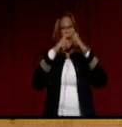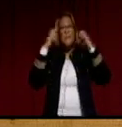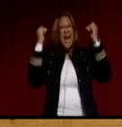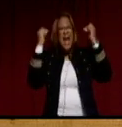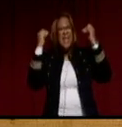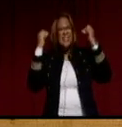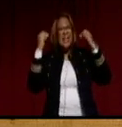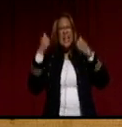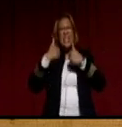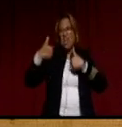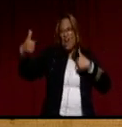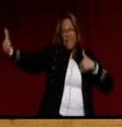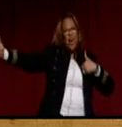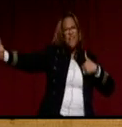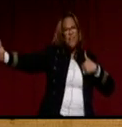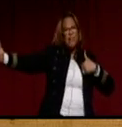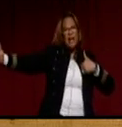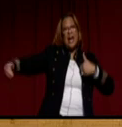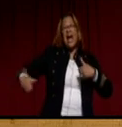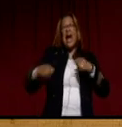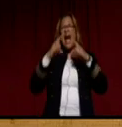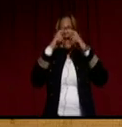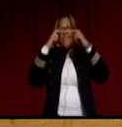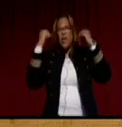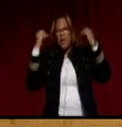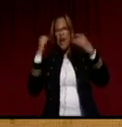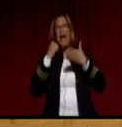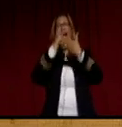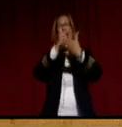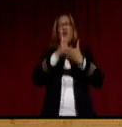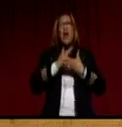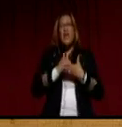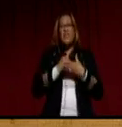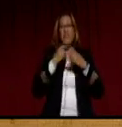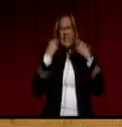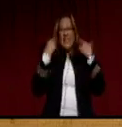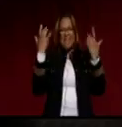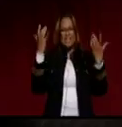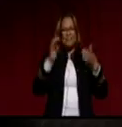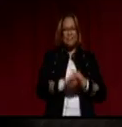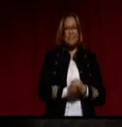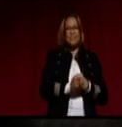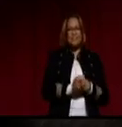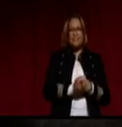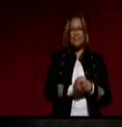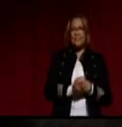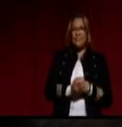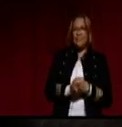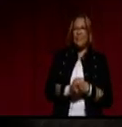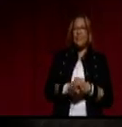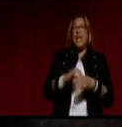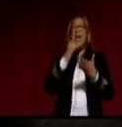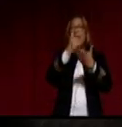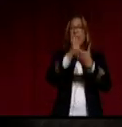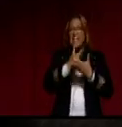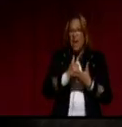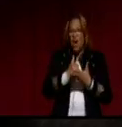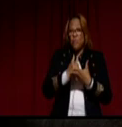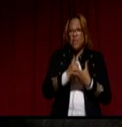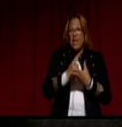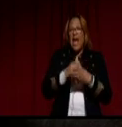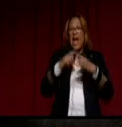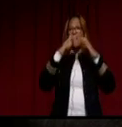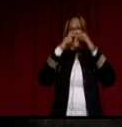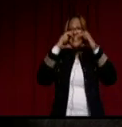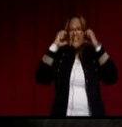not far from me, but I have on a mask. How helpful is the mask? It's helpful if it's on tight, if it's